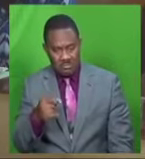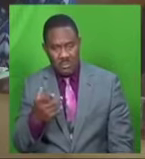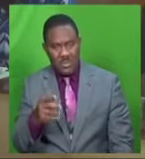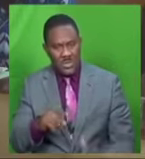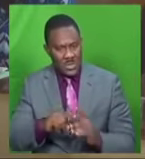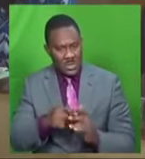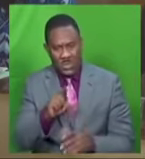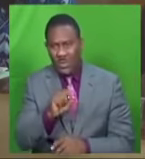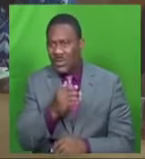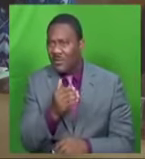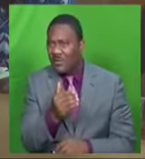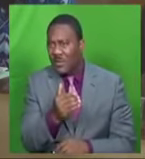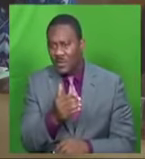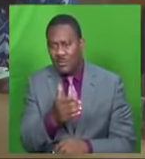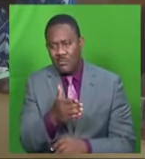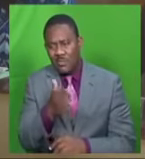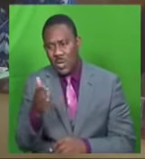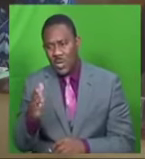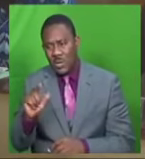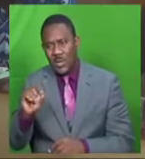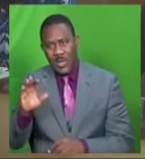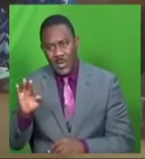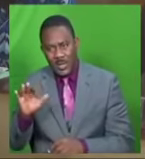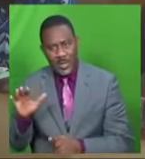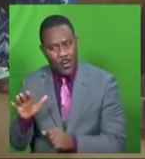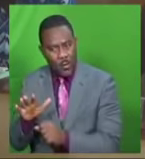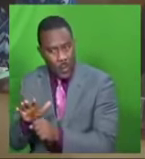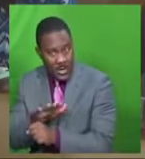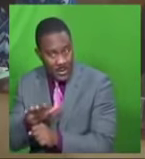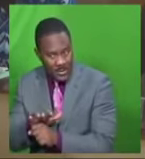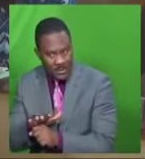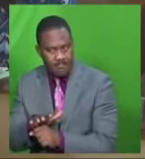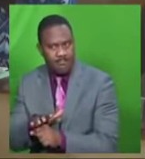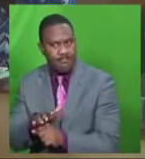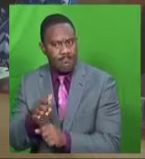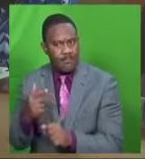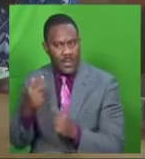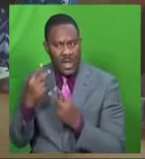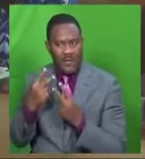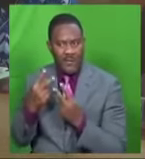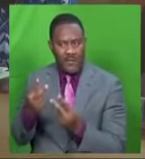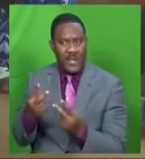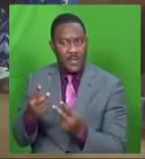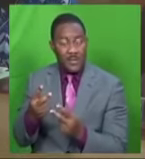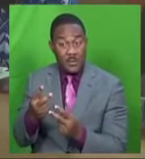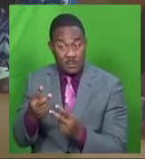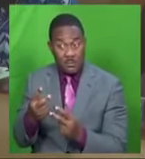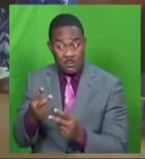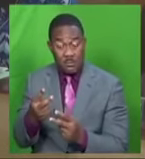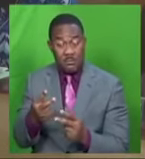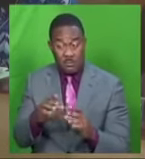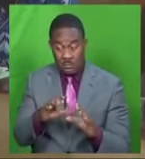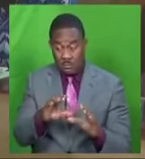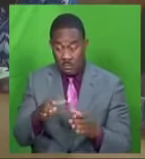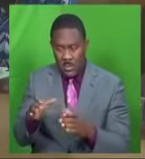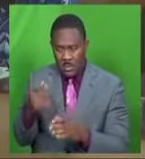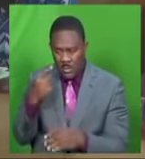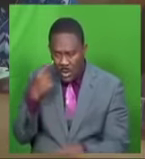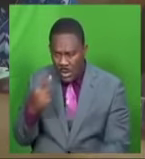in 2019. Mr. Speaker, when we went to visit the community to see the extent of work done at